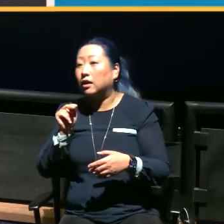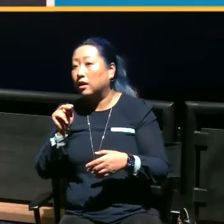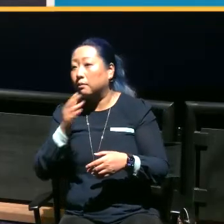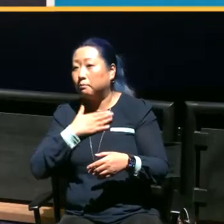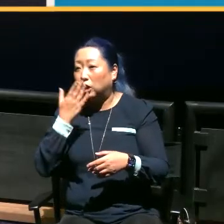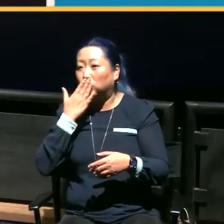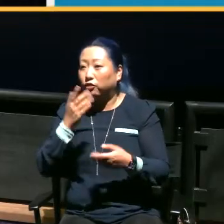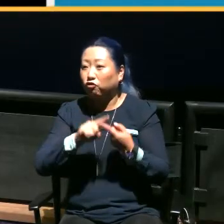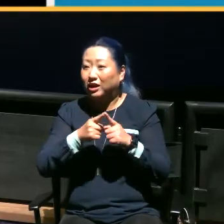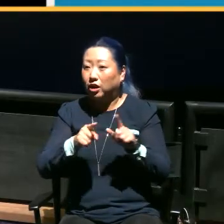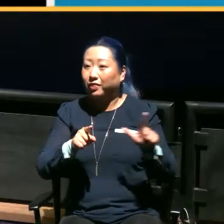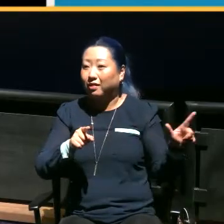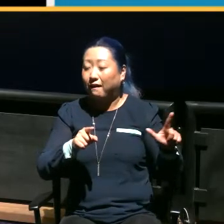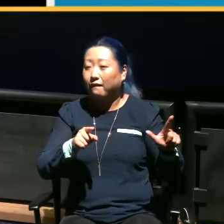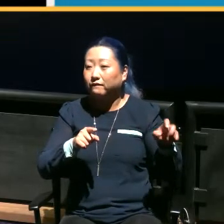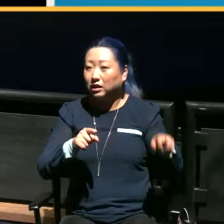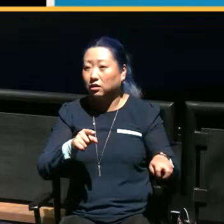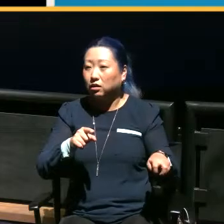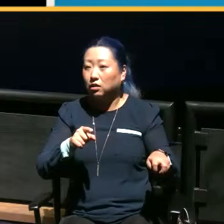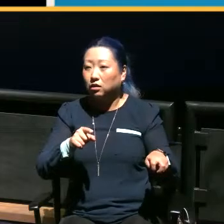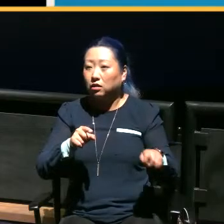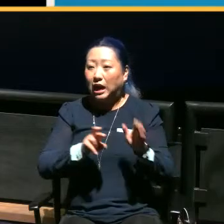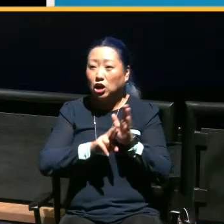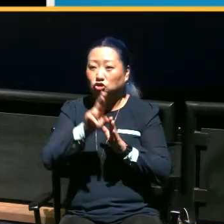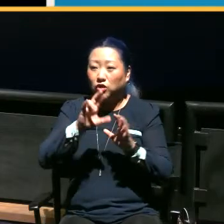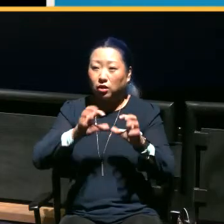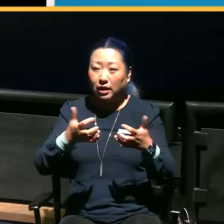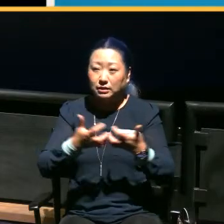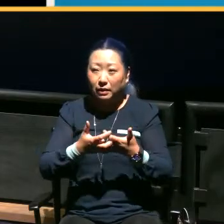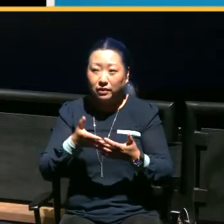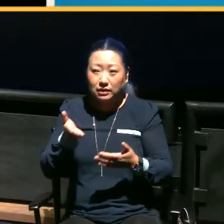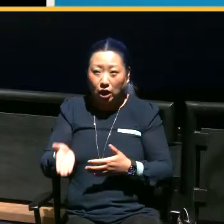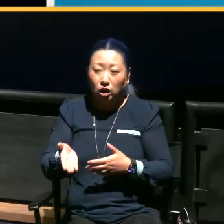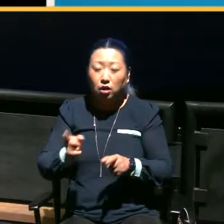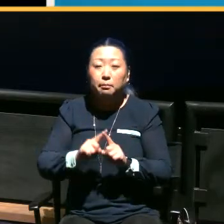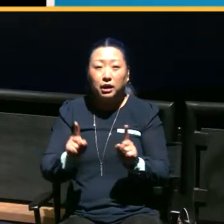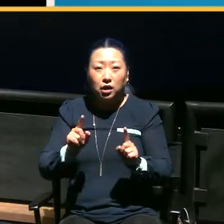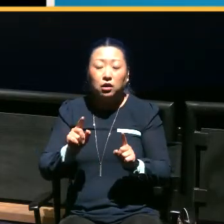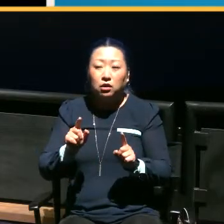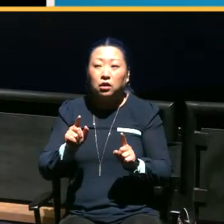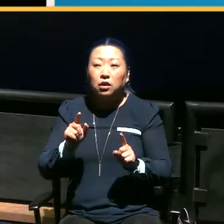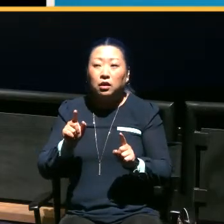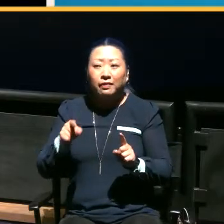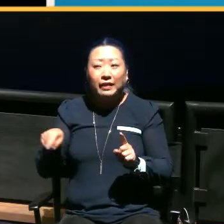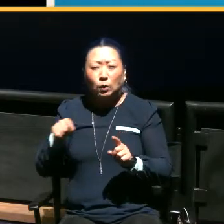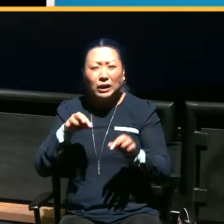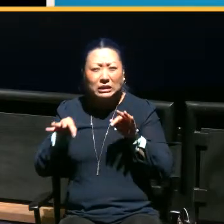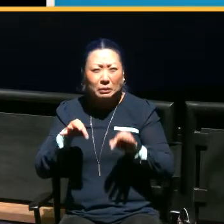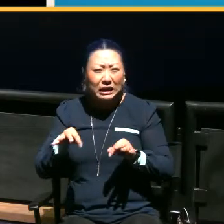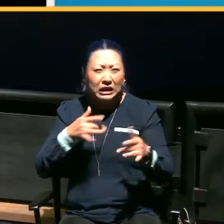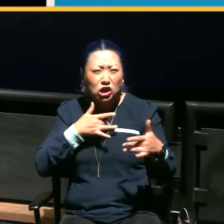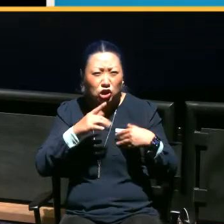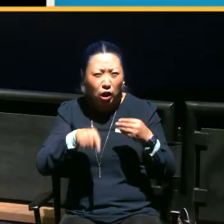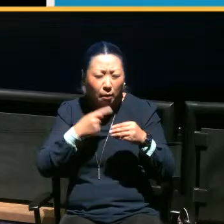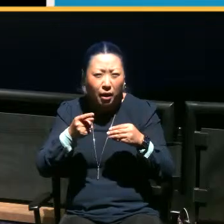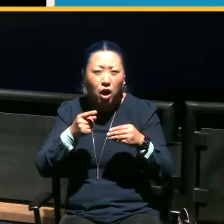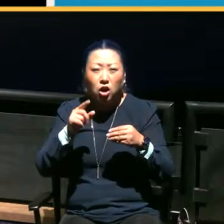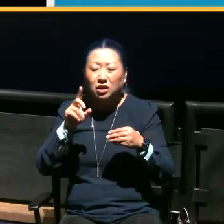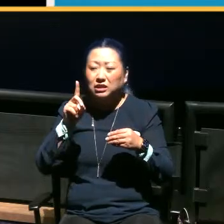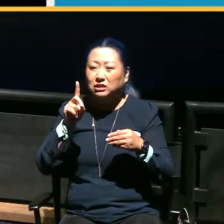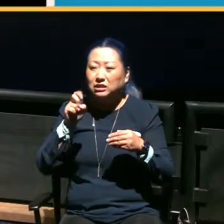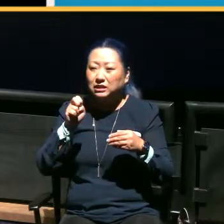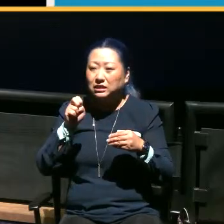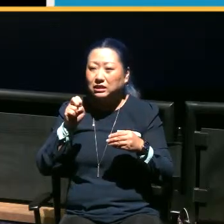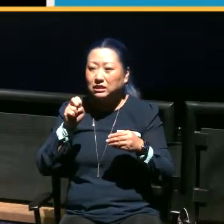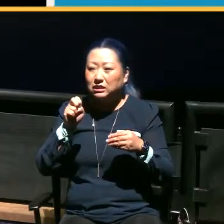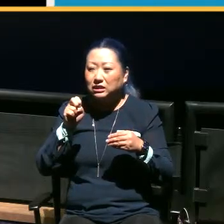good friend and astronaut classmate is there. But Tony explained to me they were concerned about debris, and so they had me tape